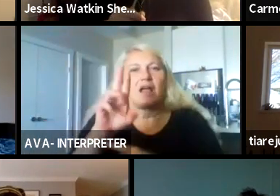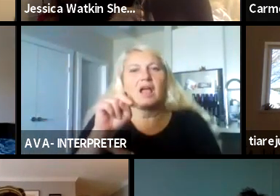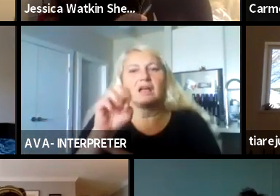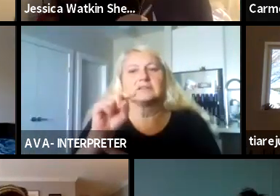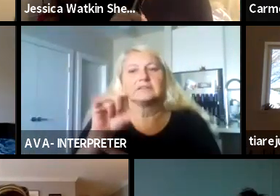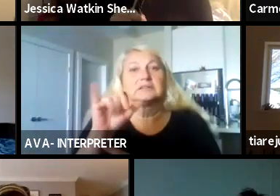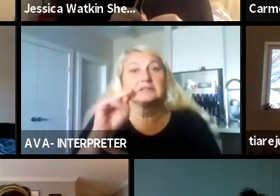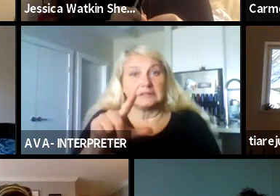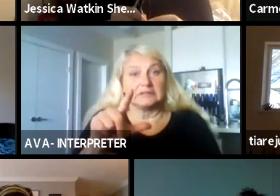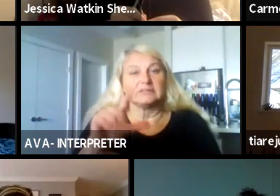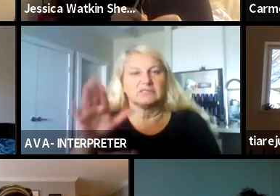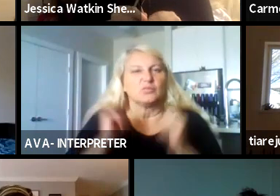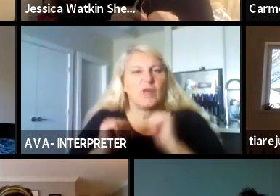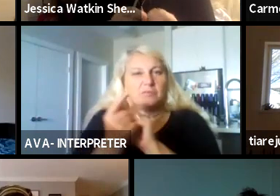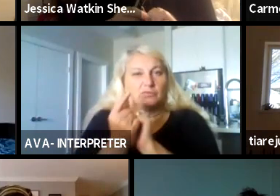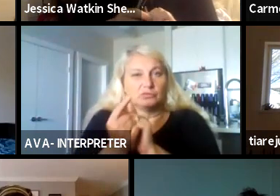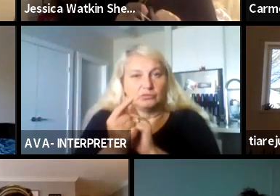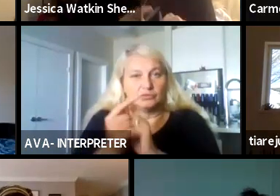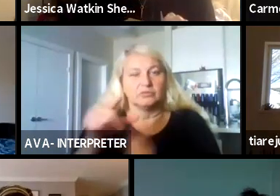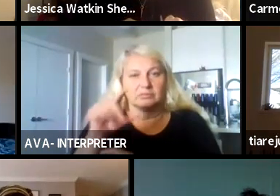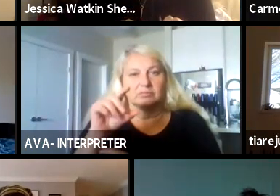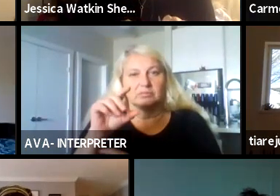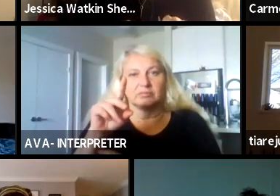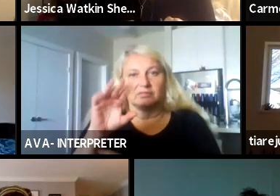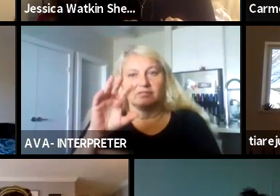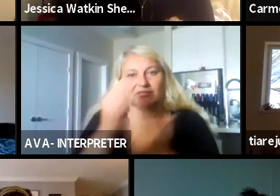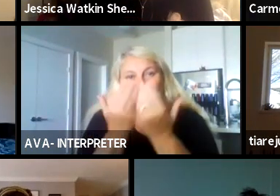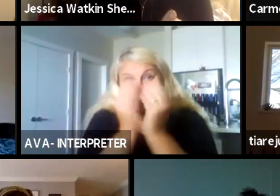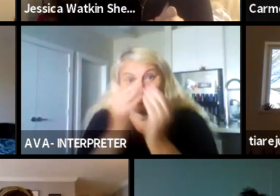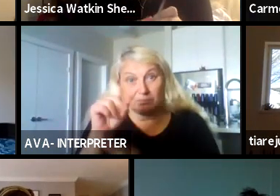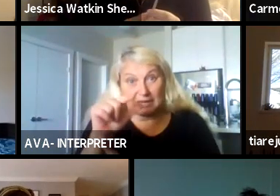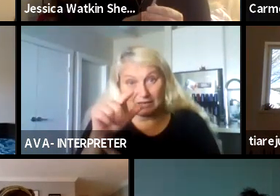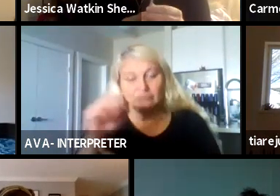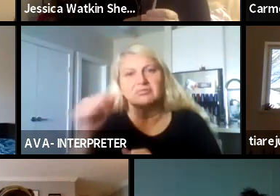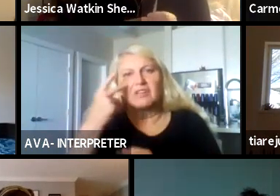page and the HowlRound website. Check.